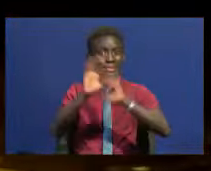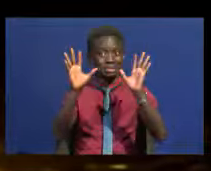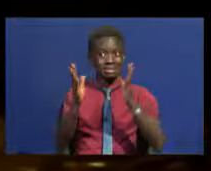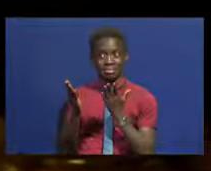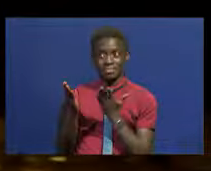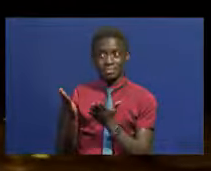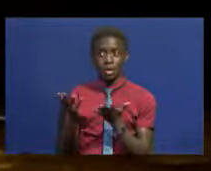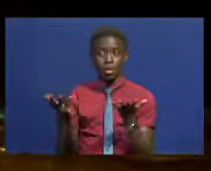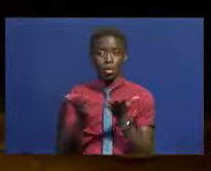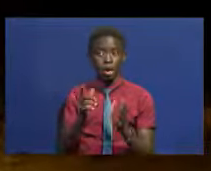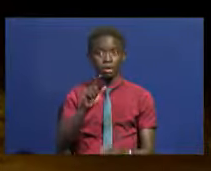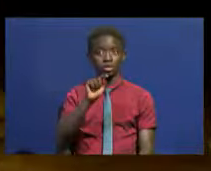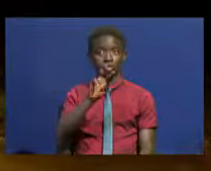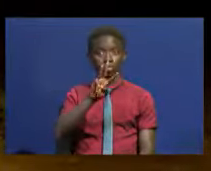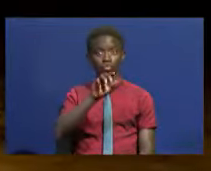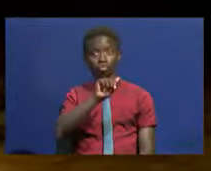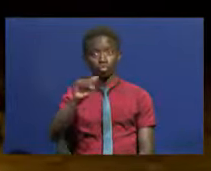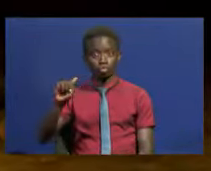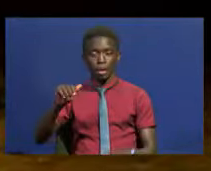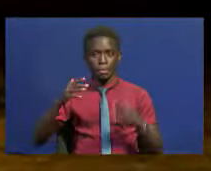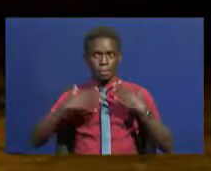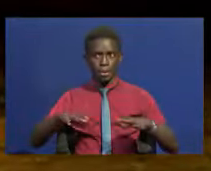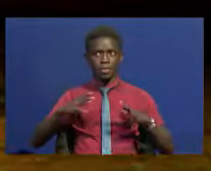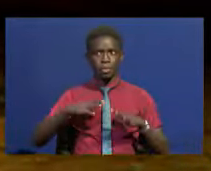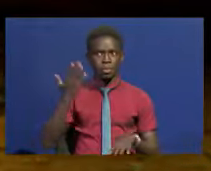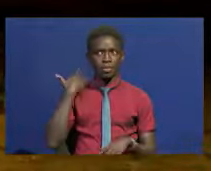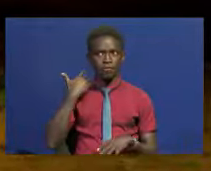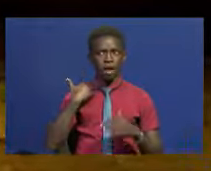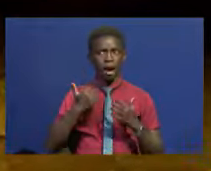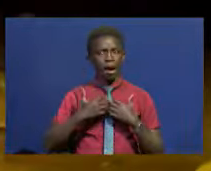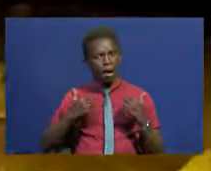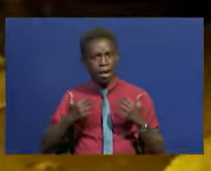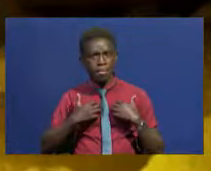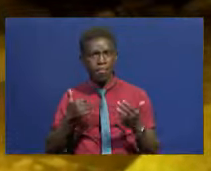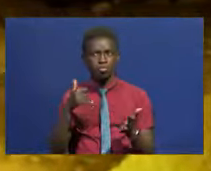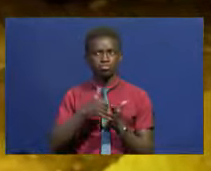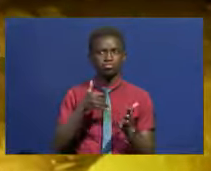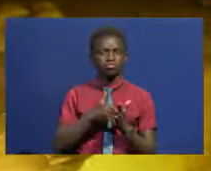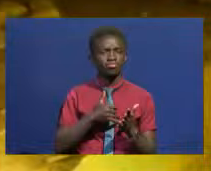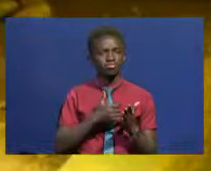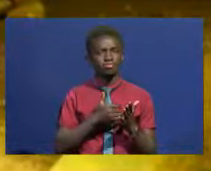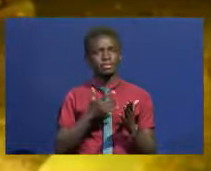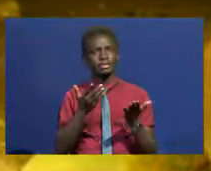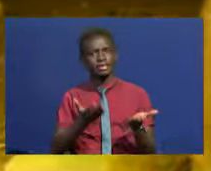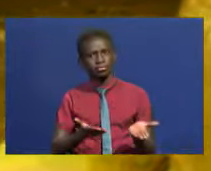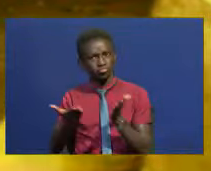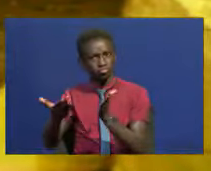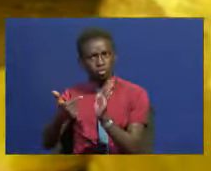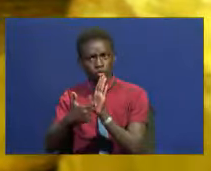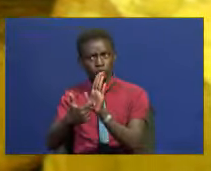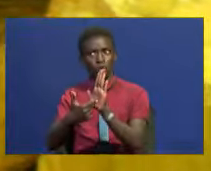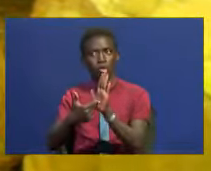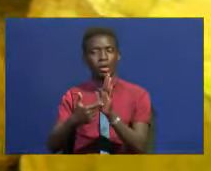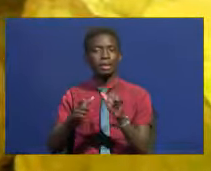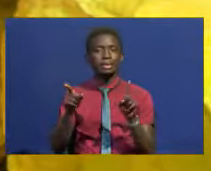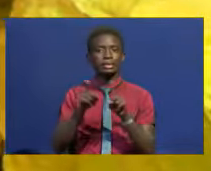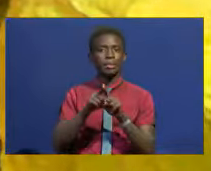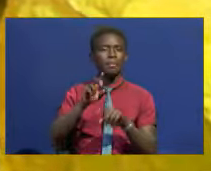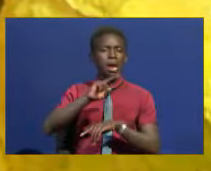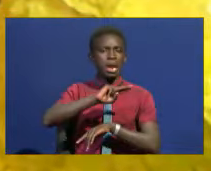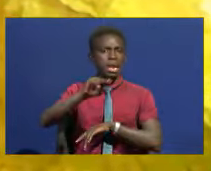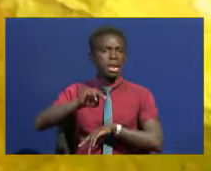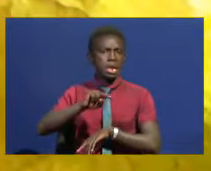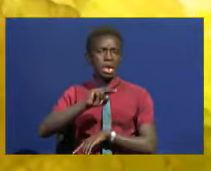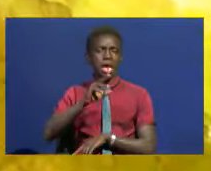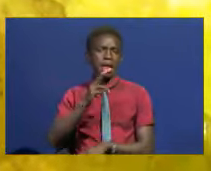that the Twa people revered the animals around them, paying homage to the natural world in ways that